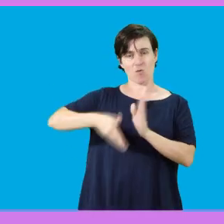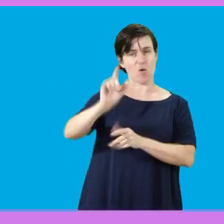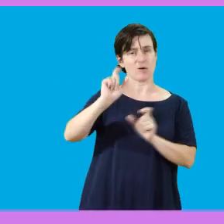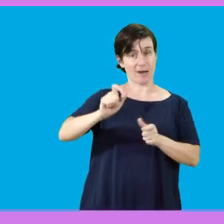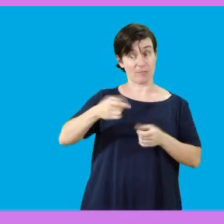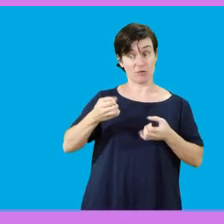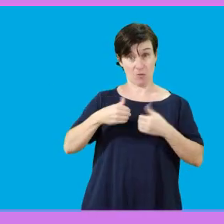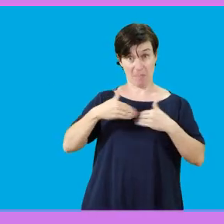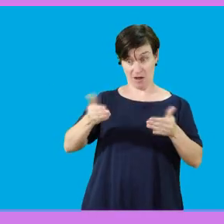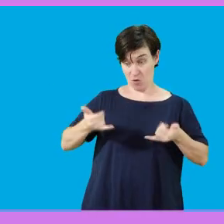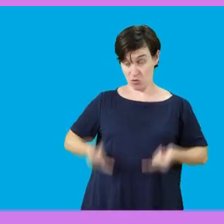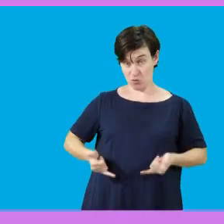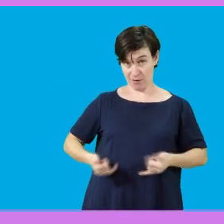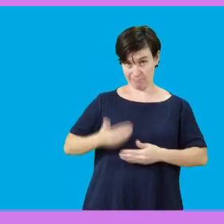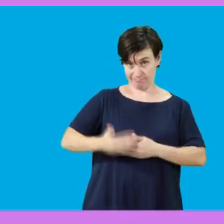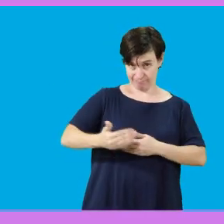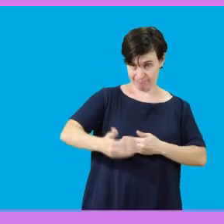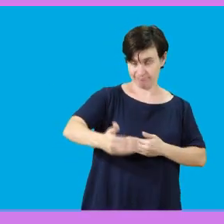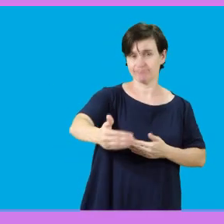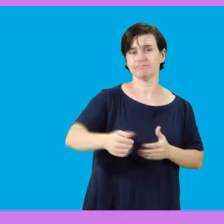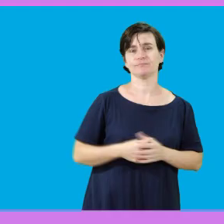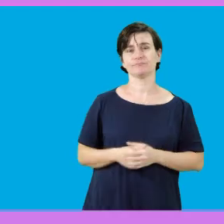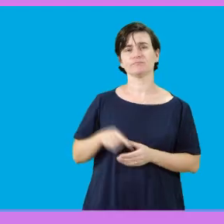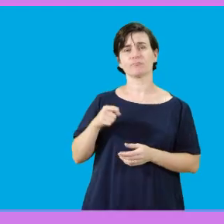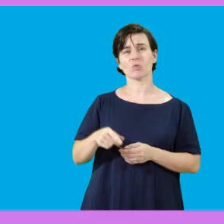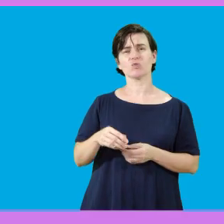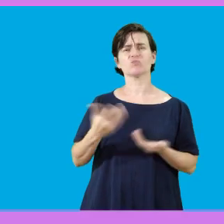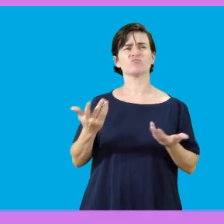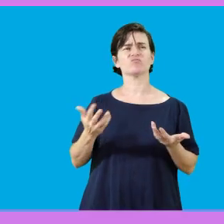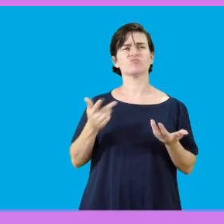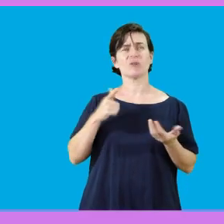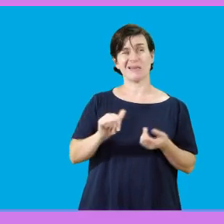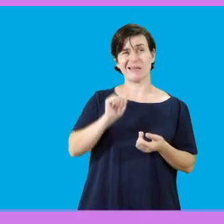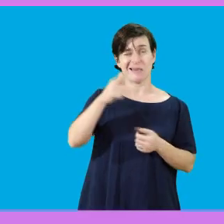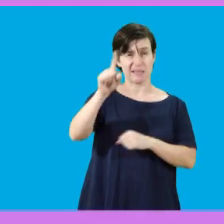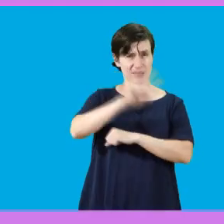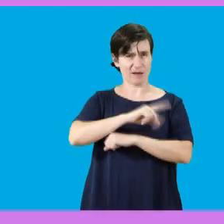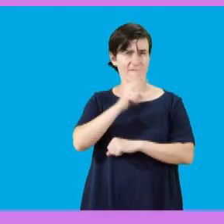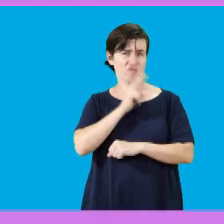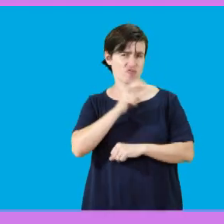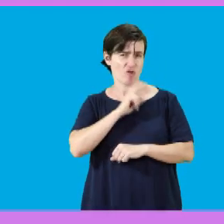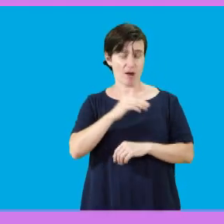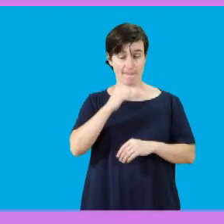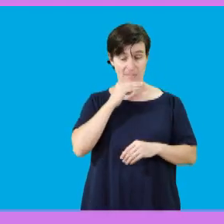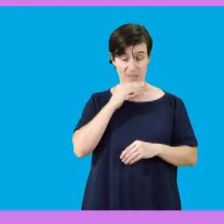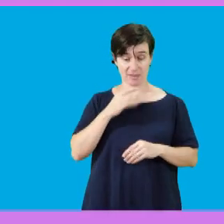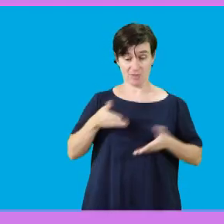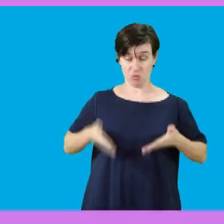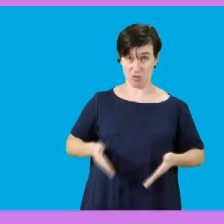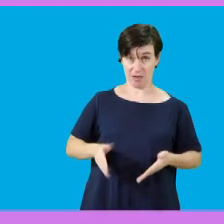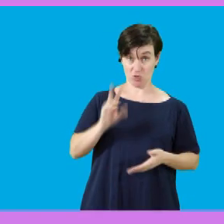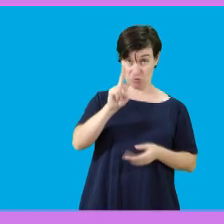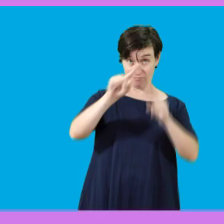talking about. The week that starts today. When is this today? Because the next day is a Friday, then it means that this day is actually